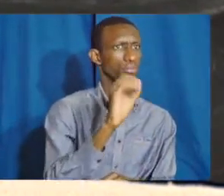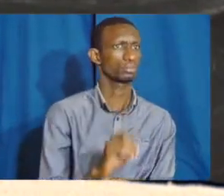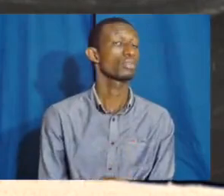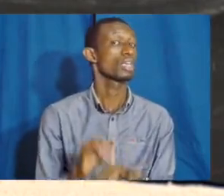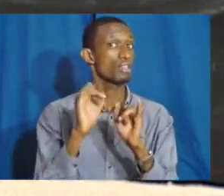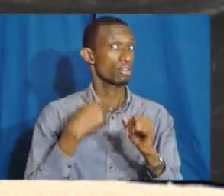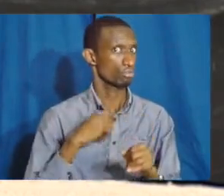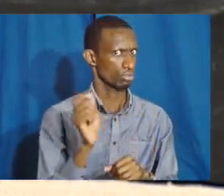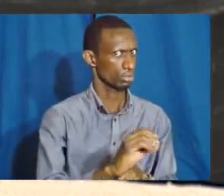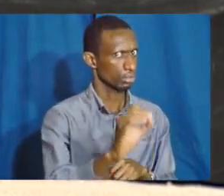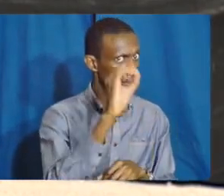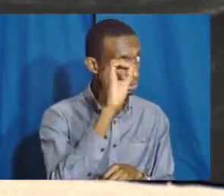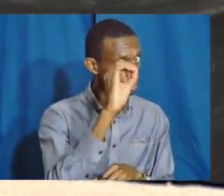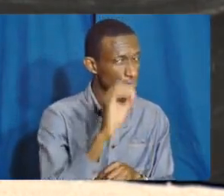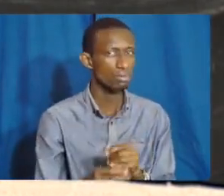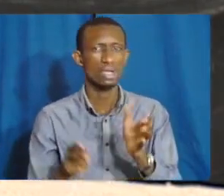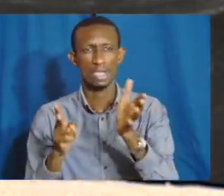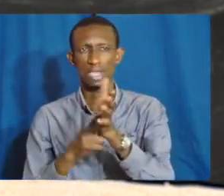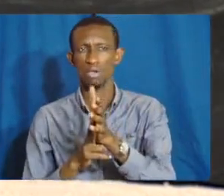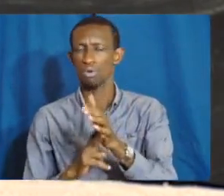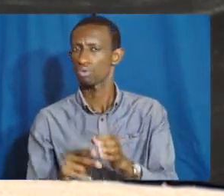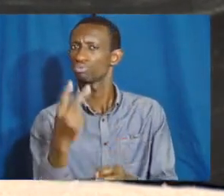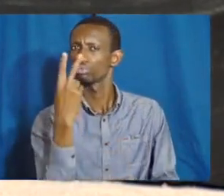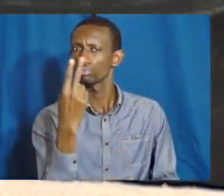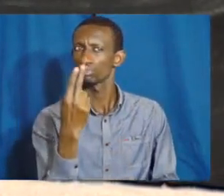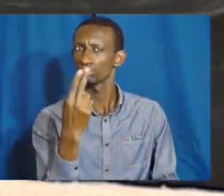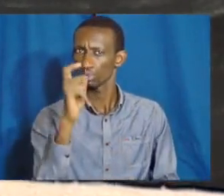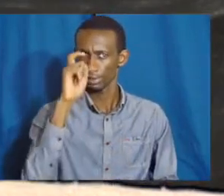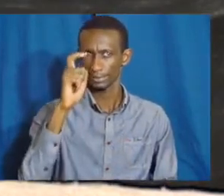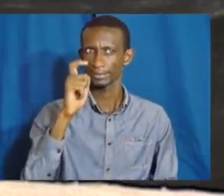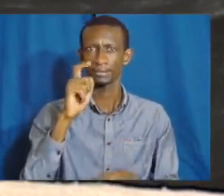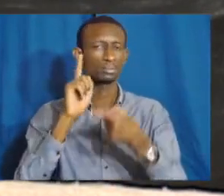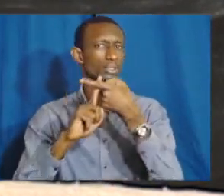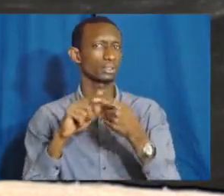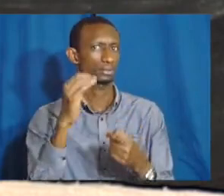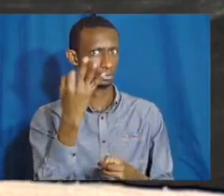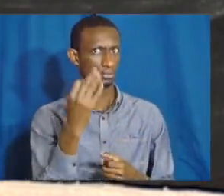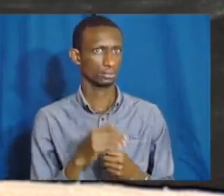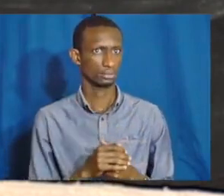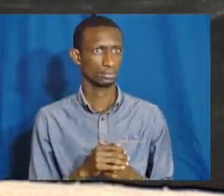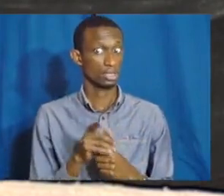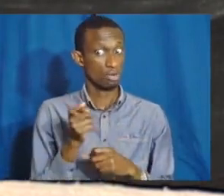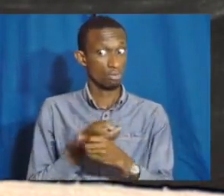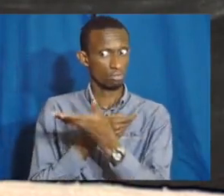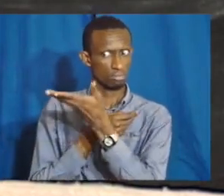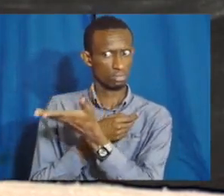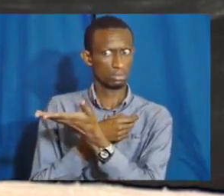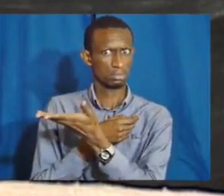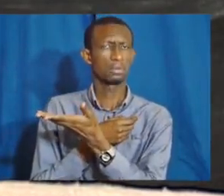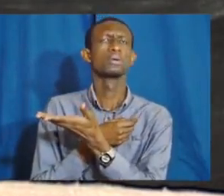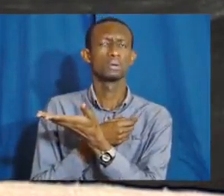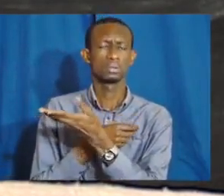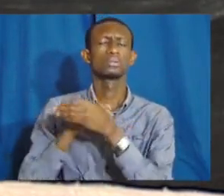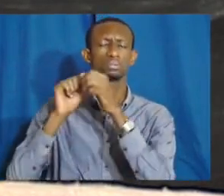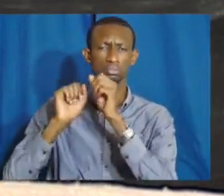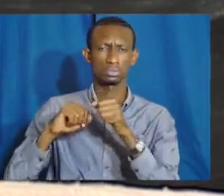0 equals 2x plus 3. And from here, I can find the